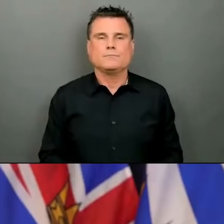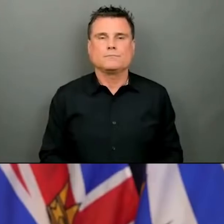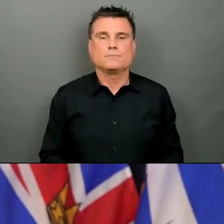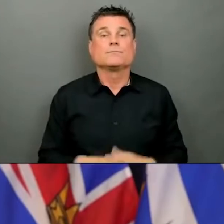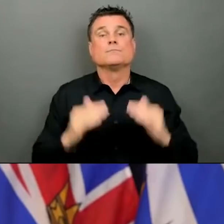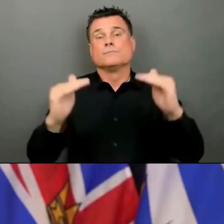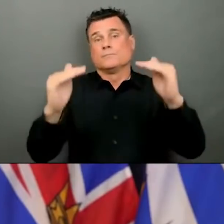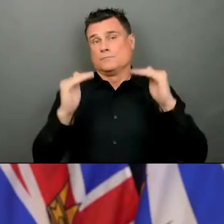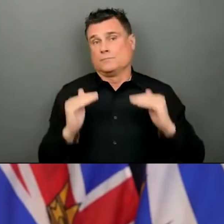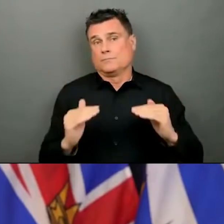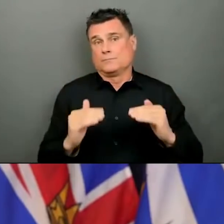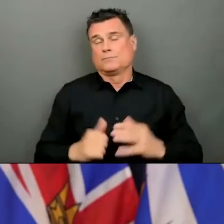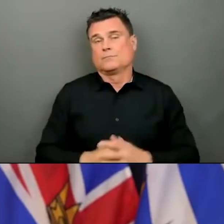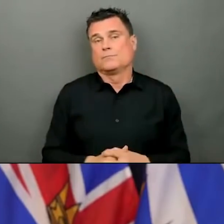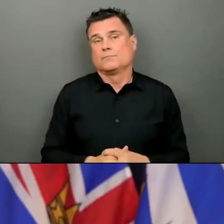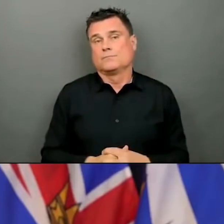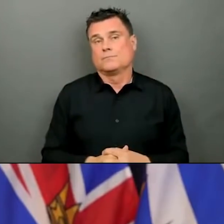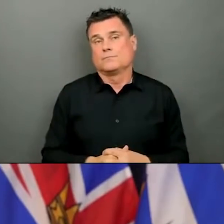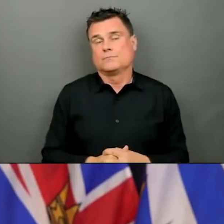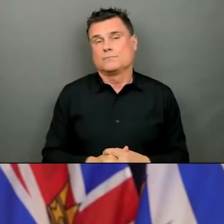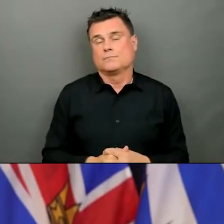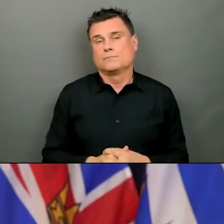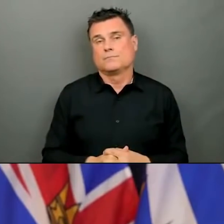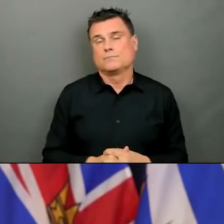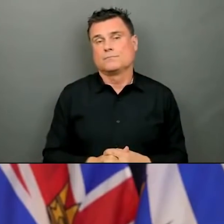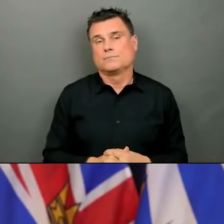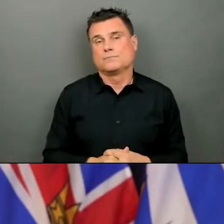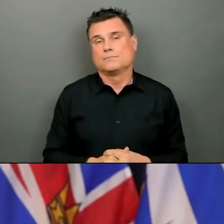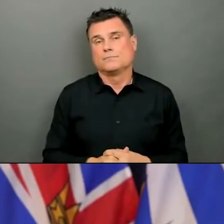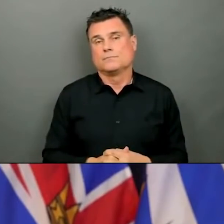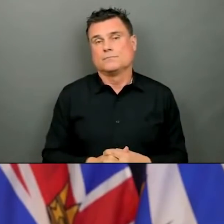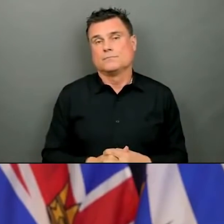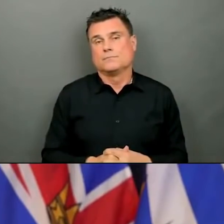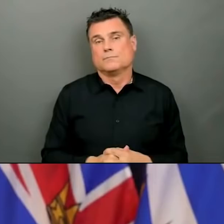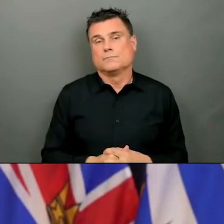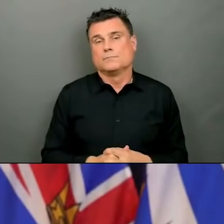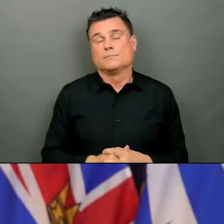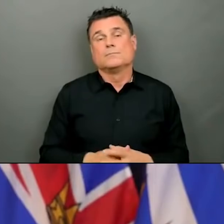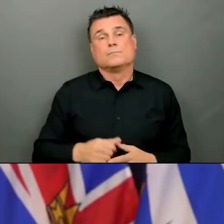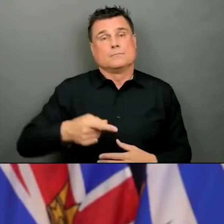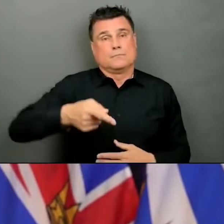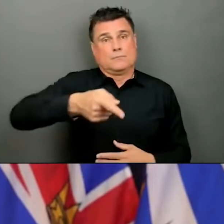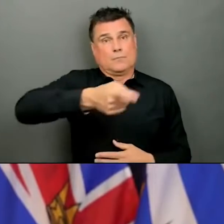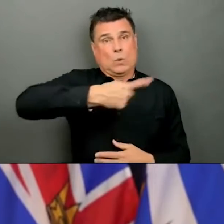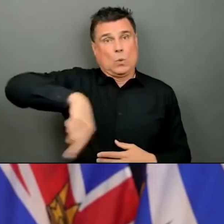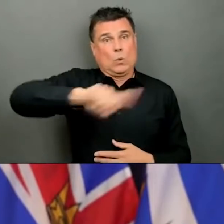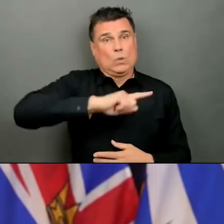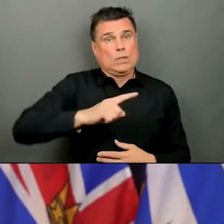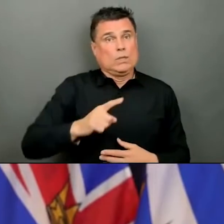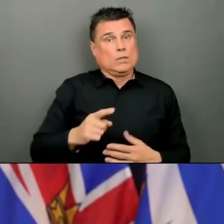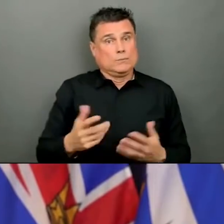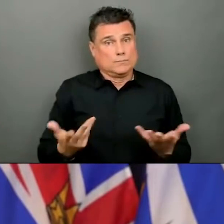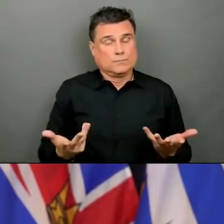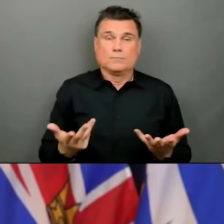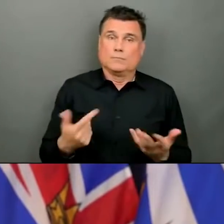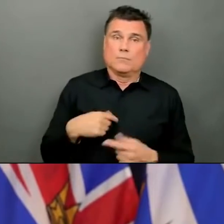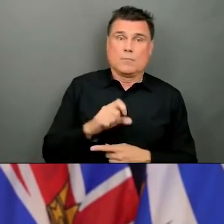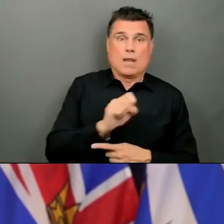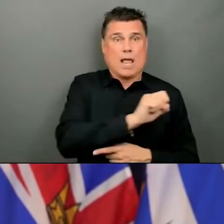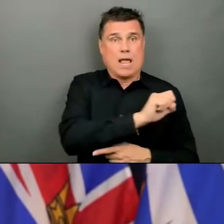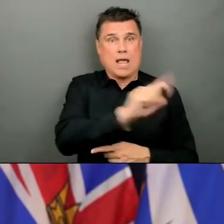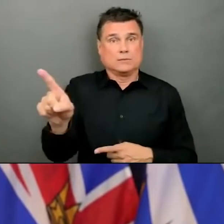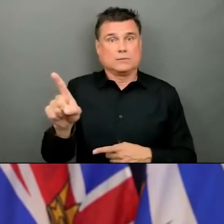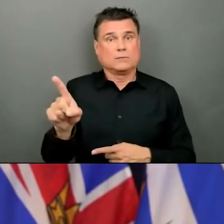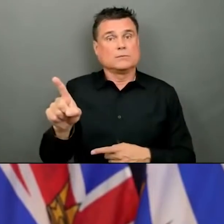people that this is not just our best wishes or that you follow best efforts, but there will in fact be orders in